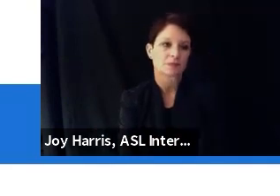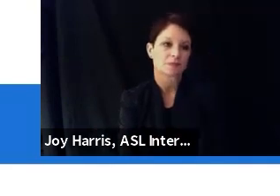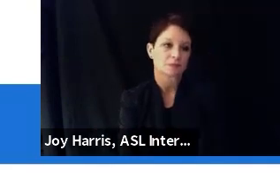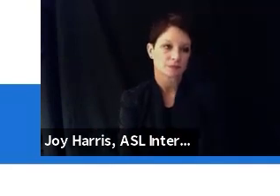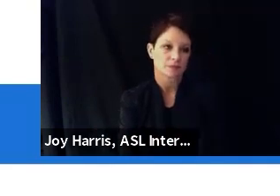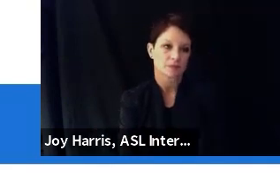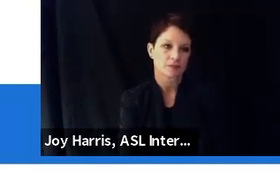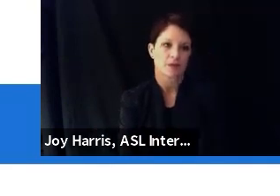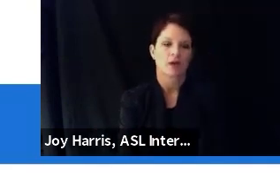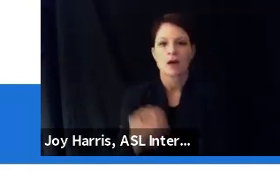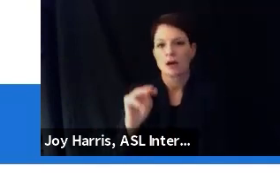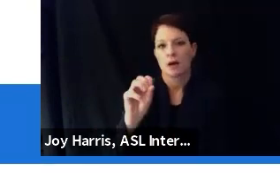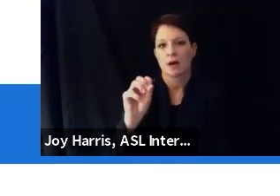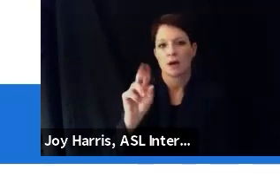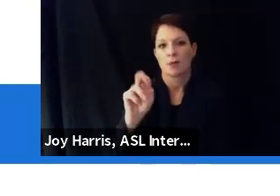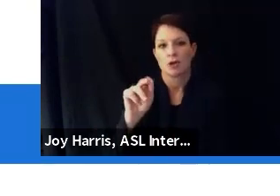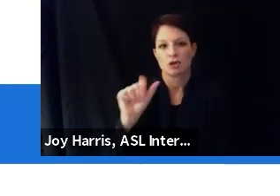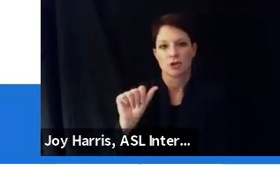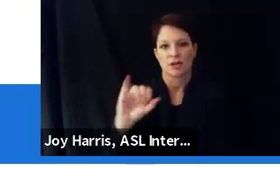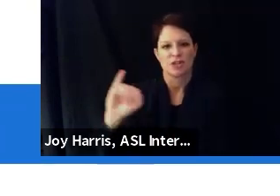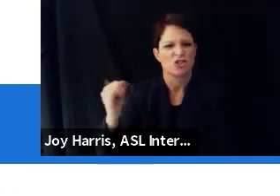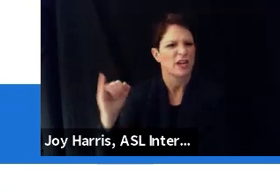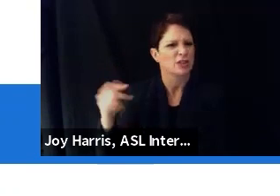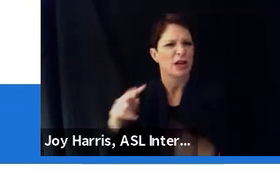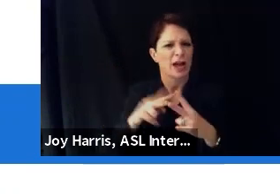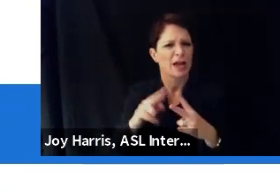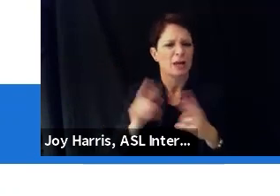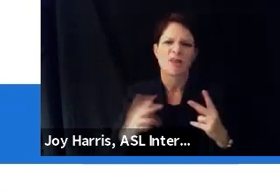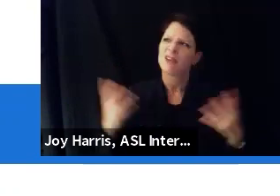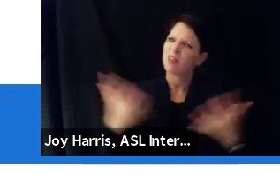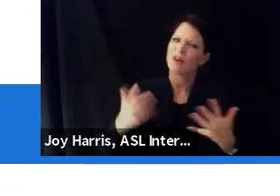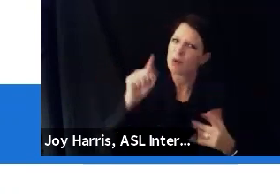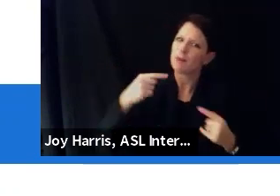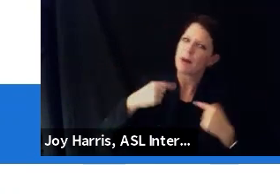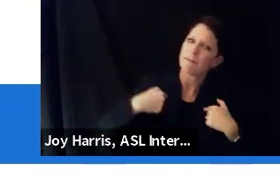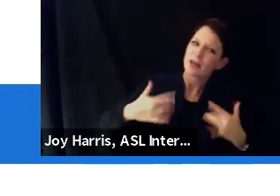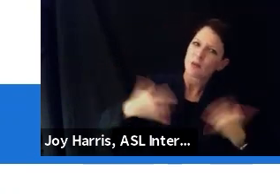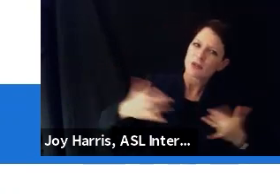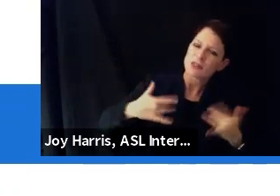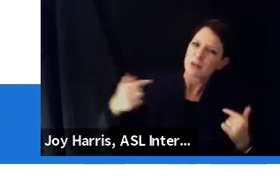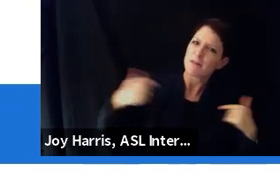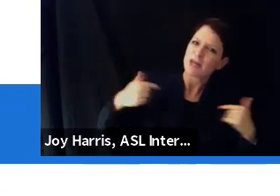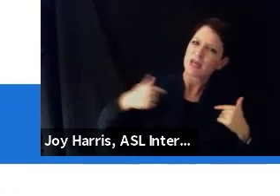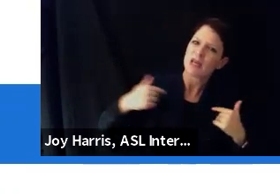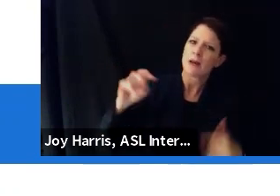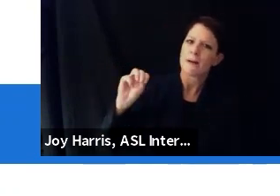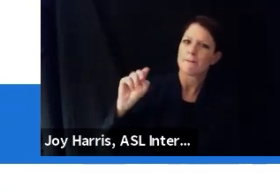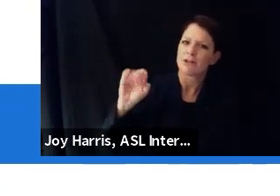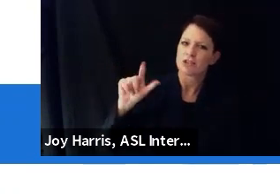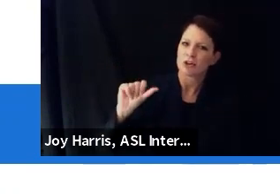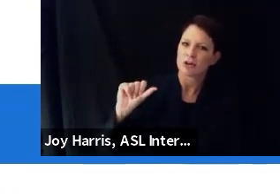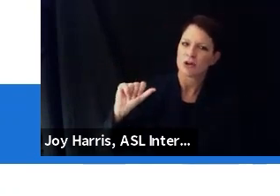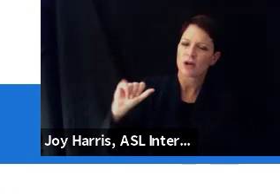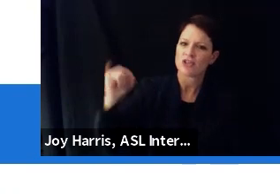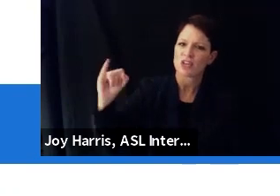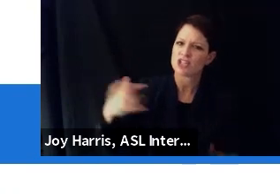So what about Moderna and J&J? A lot of people have been feeling left out. Pfizer, they didn't get Pfizer in the first